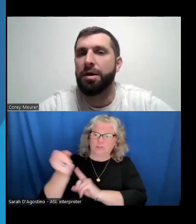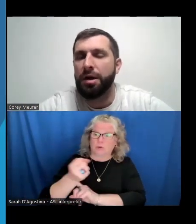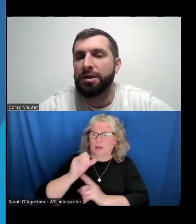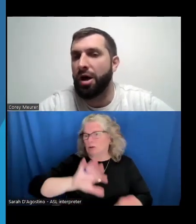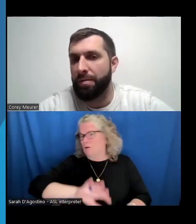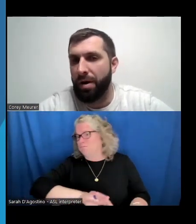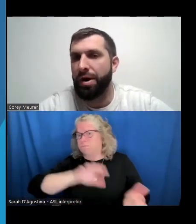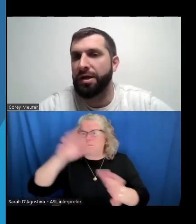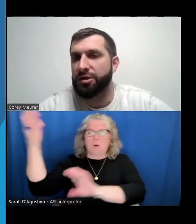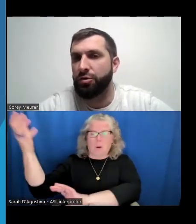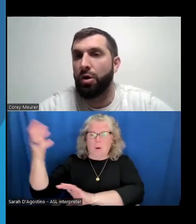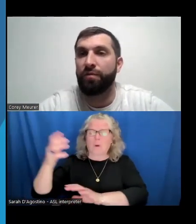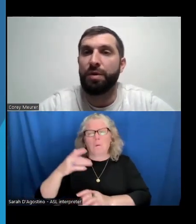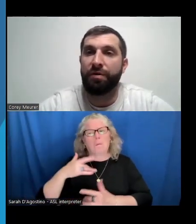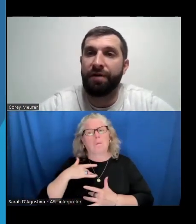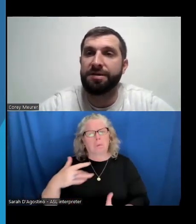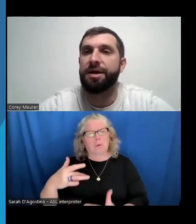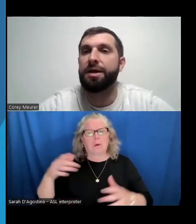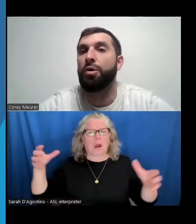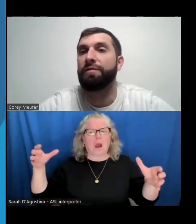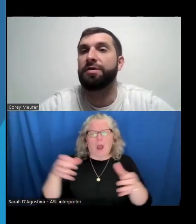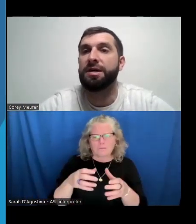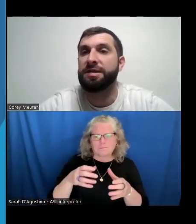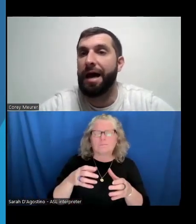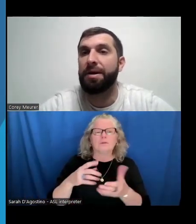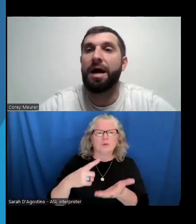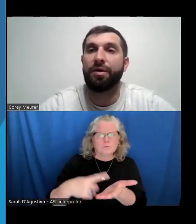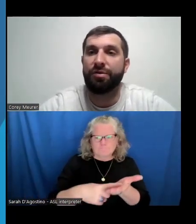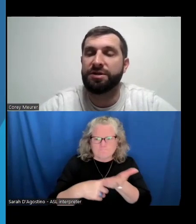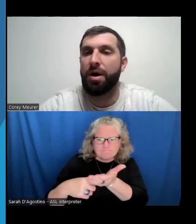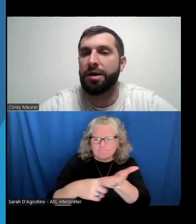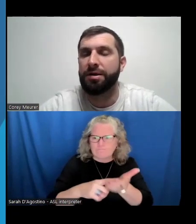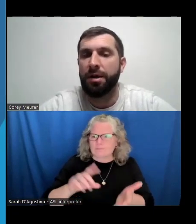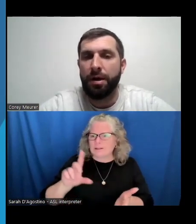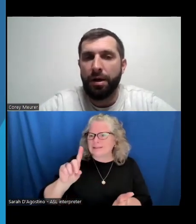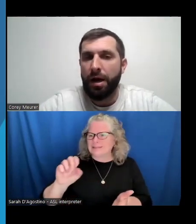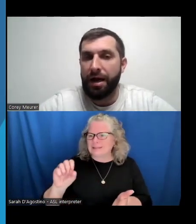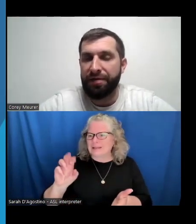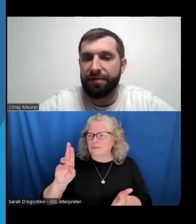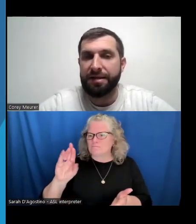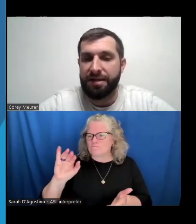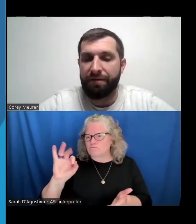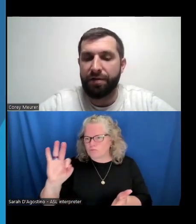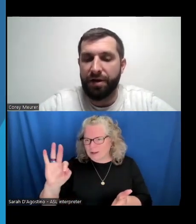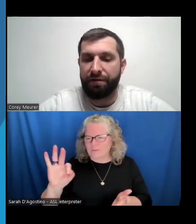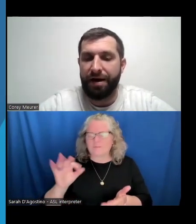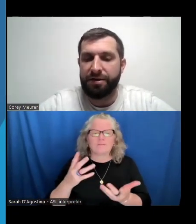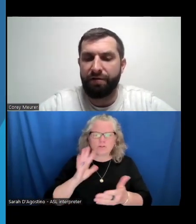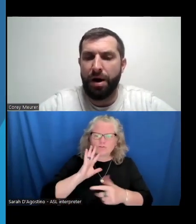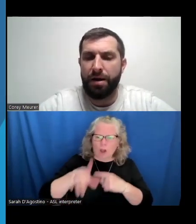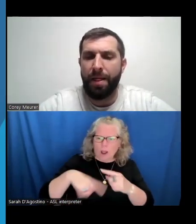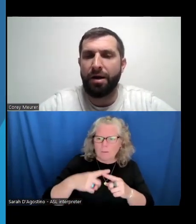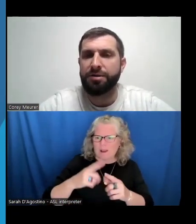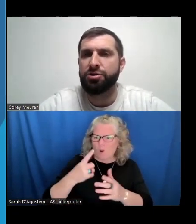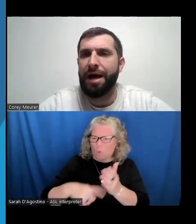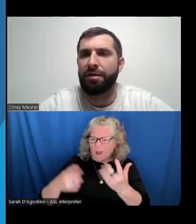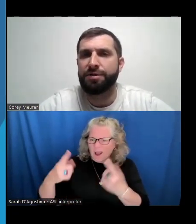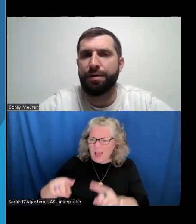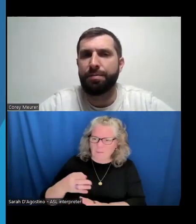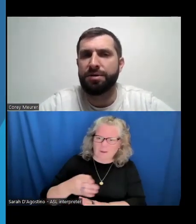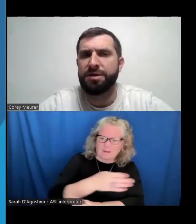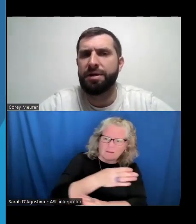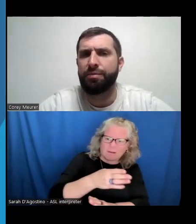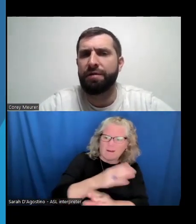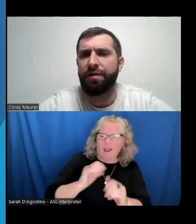about it, talk about ways to hopefully prevent it, or if it does happen, how do we respond? And I think that's definitely effective. But I also